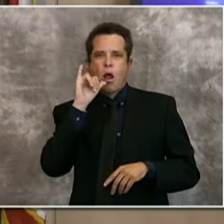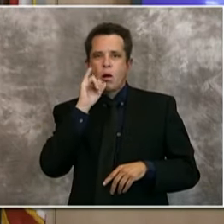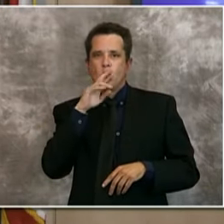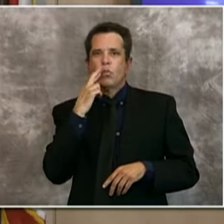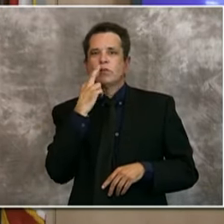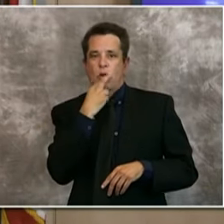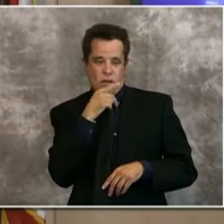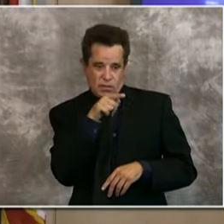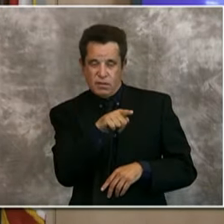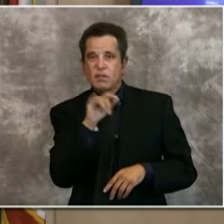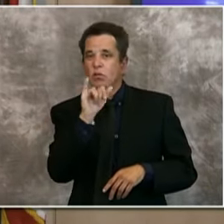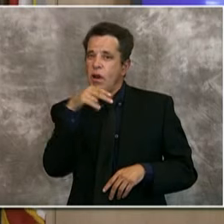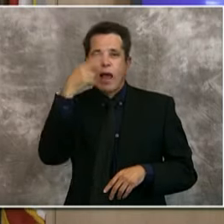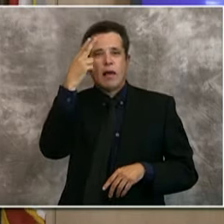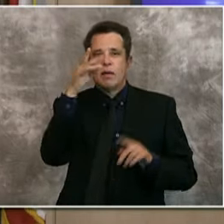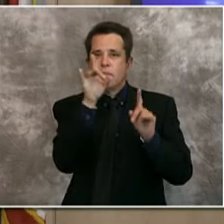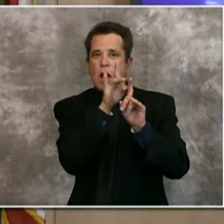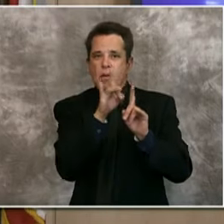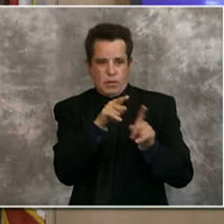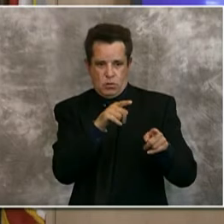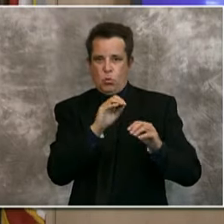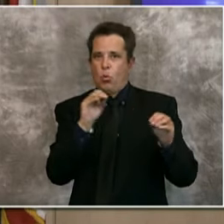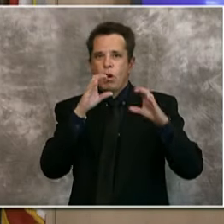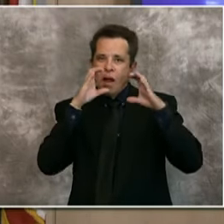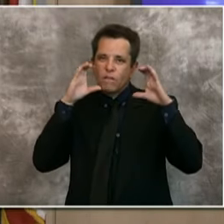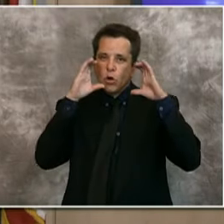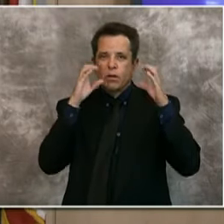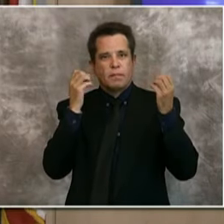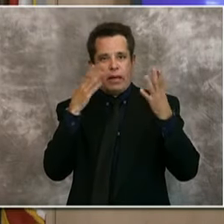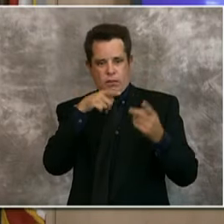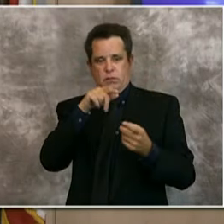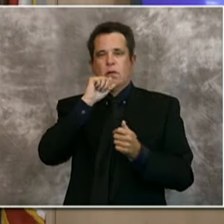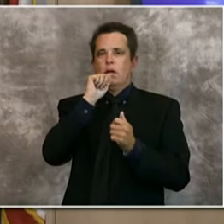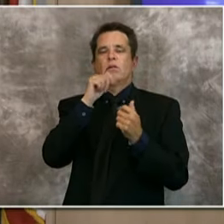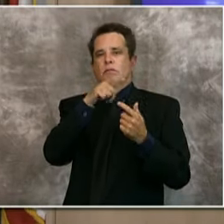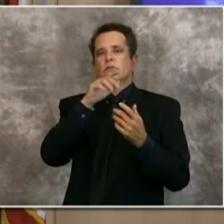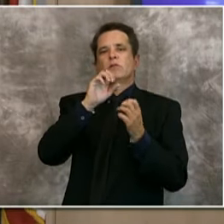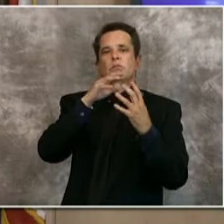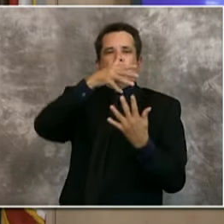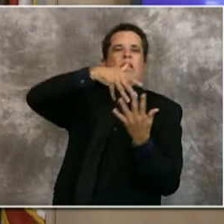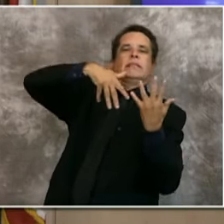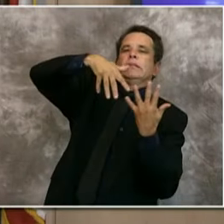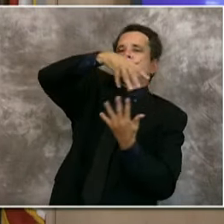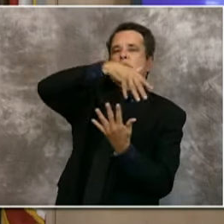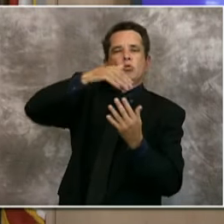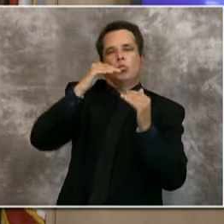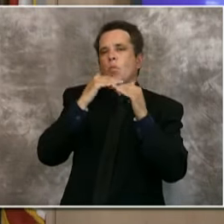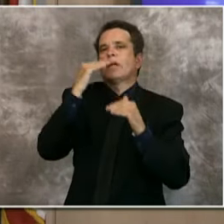down and not wearing facial coverings or observing social distancing.